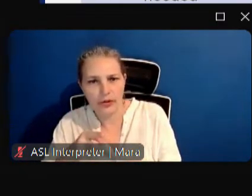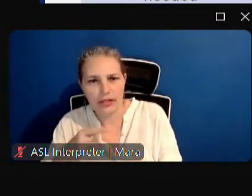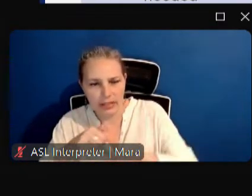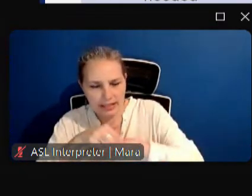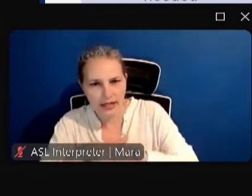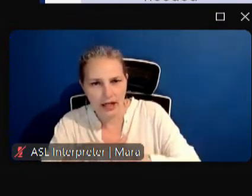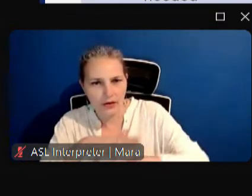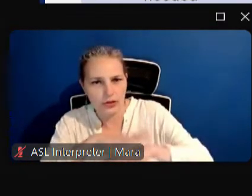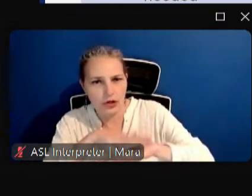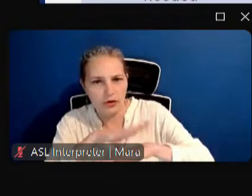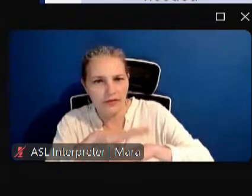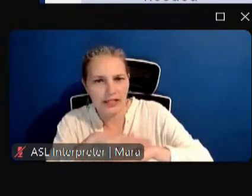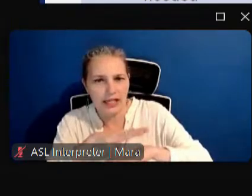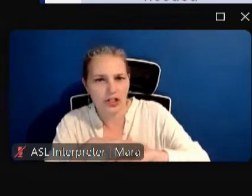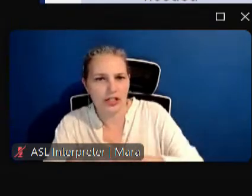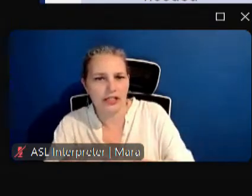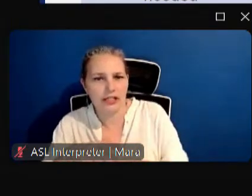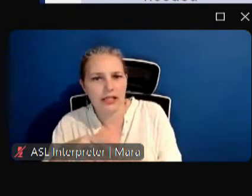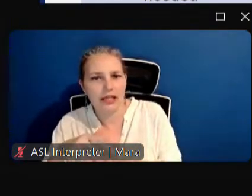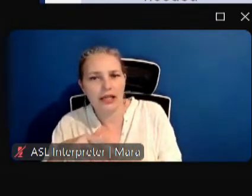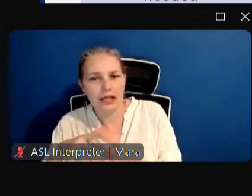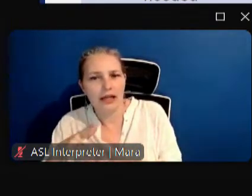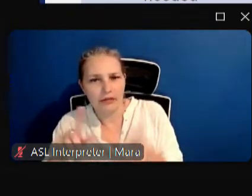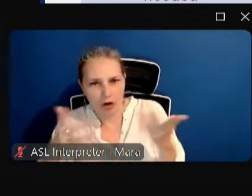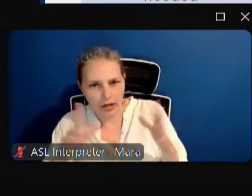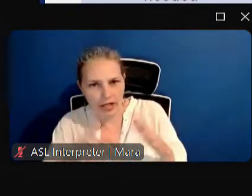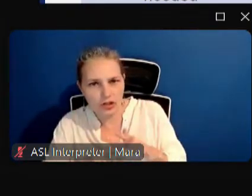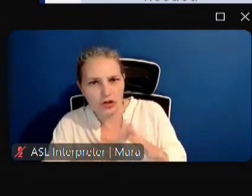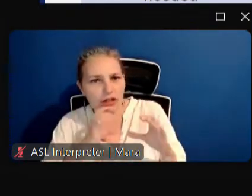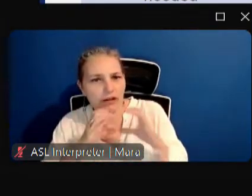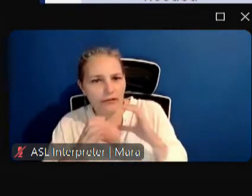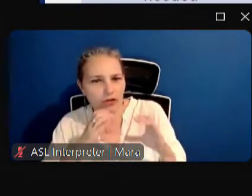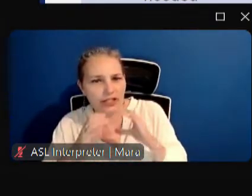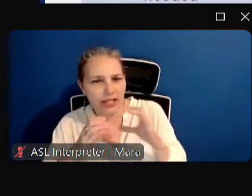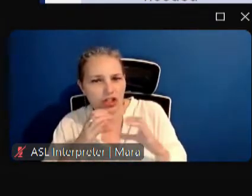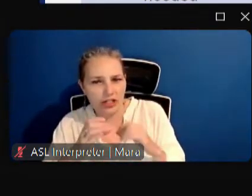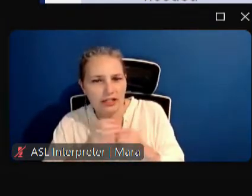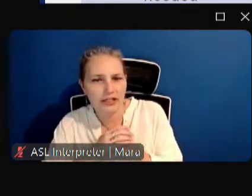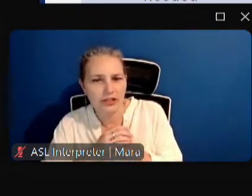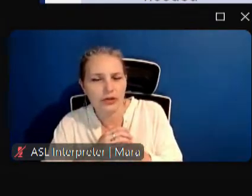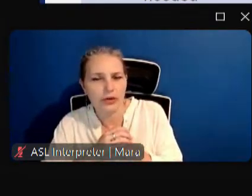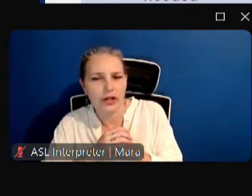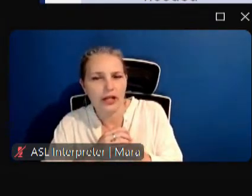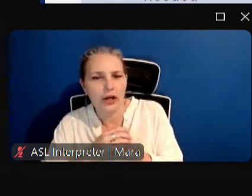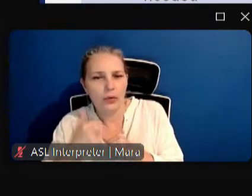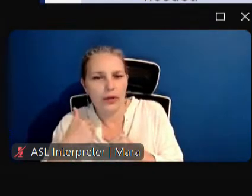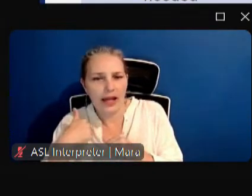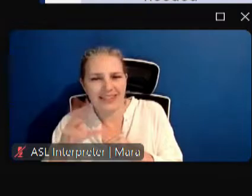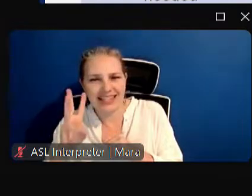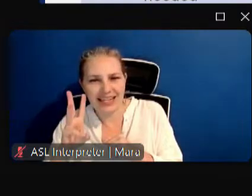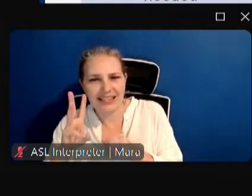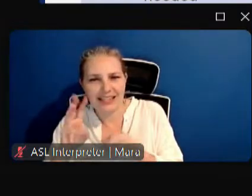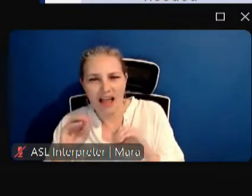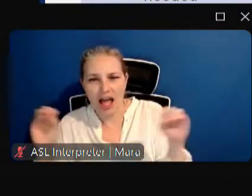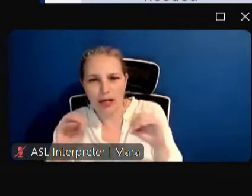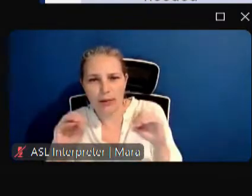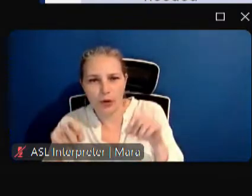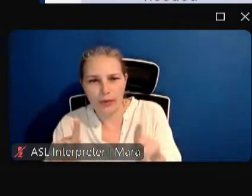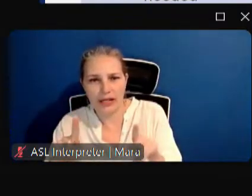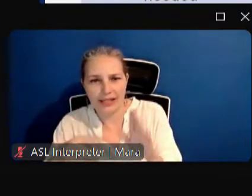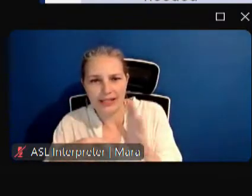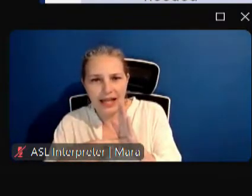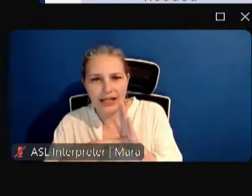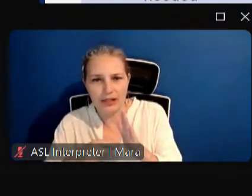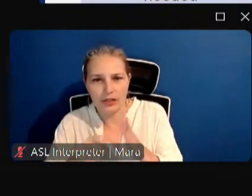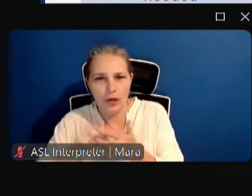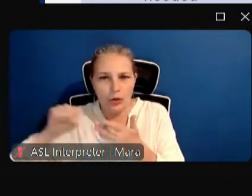since our enforcement started, had 6 unpermitted signs removed. So we're happy and we appreciate those property owners